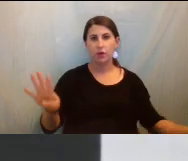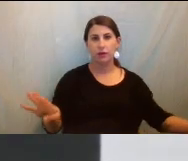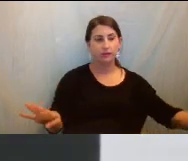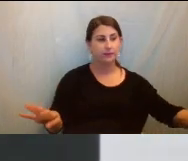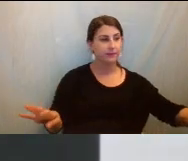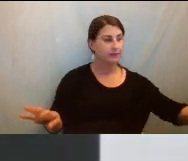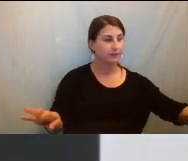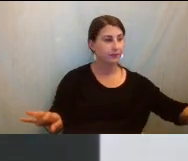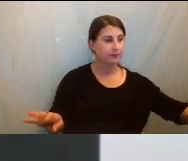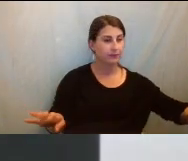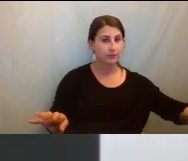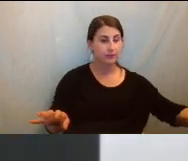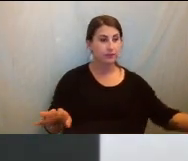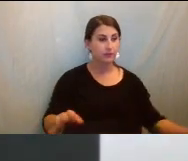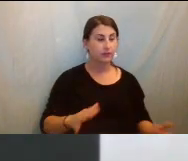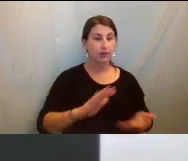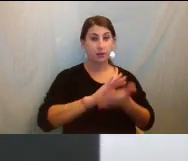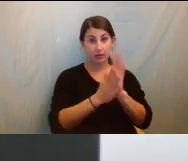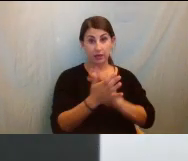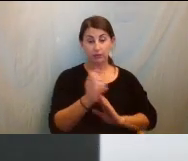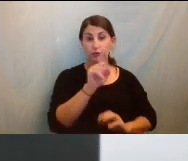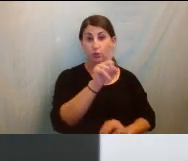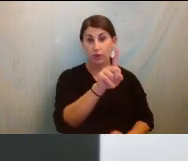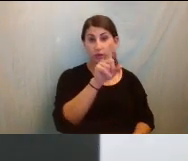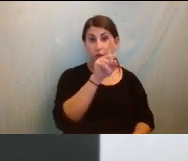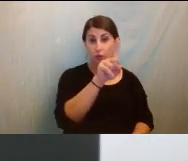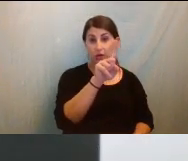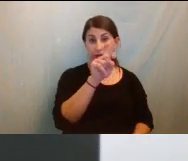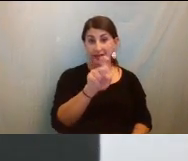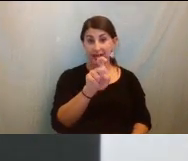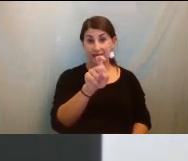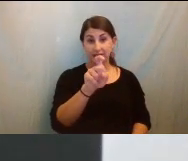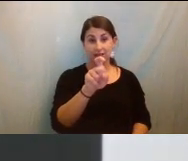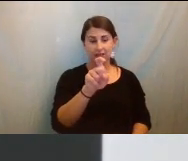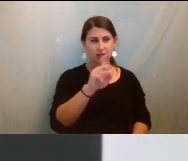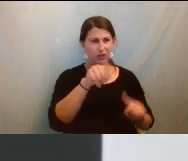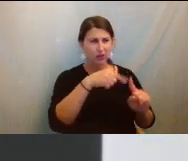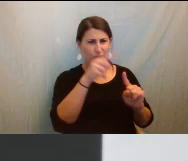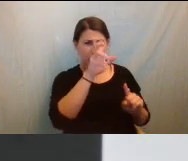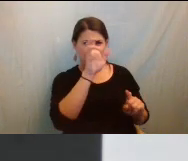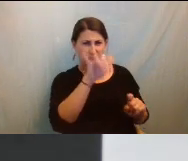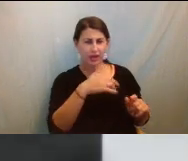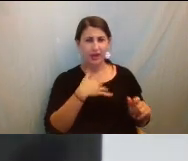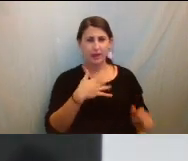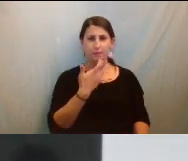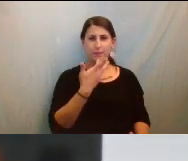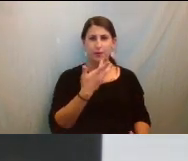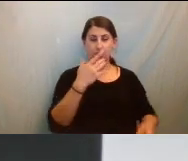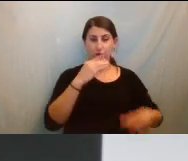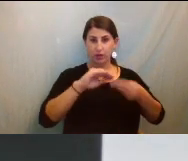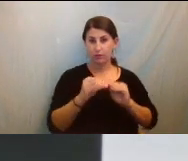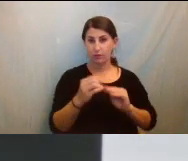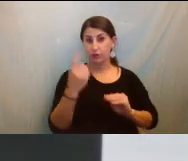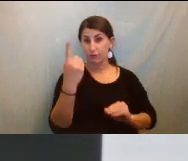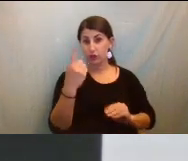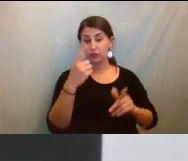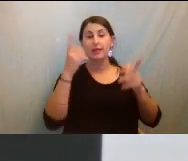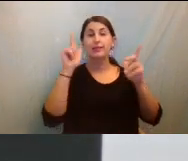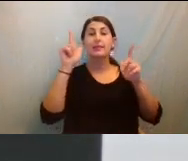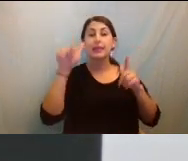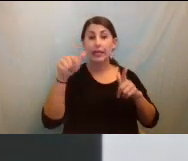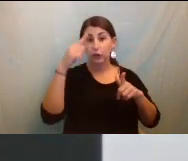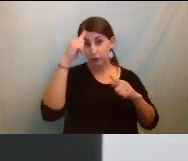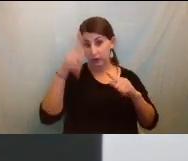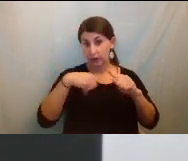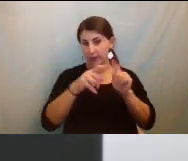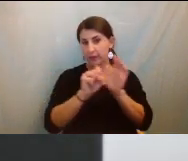4 turns into 1. So 1x equals... When I do this part, I like to do the numbers first and then